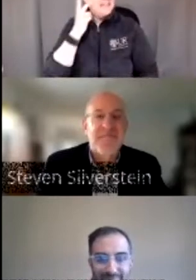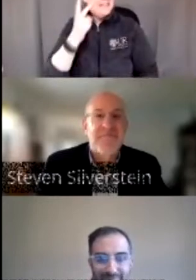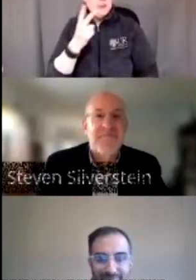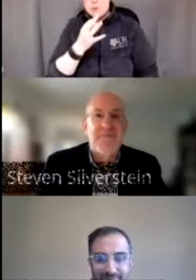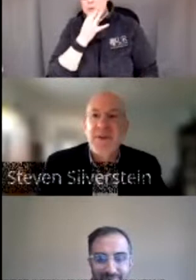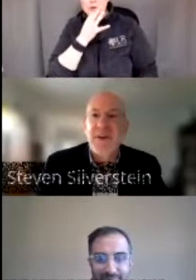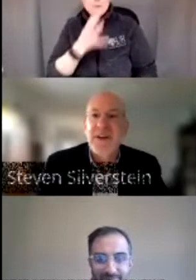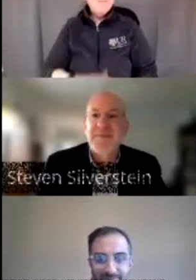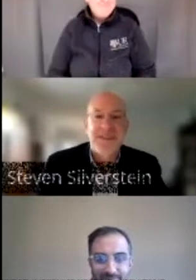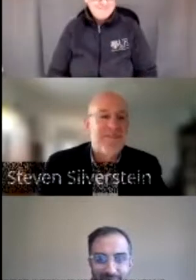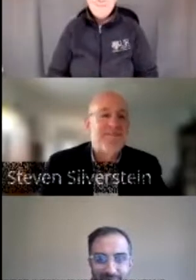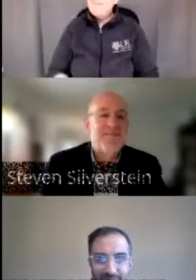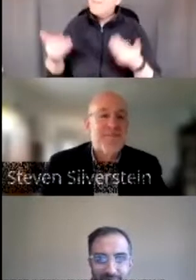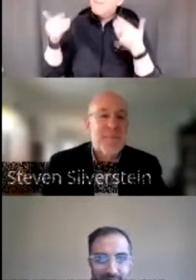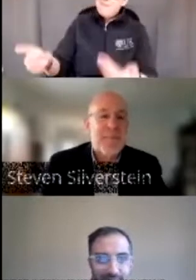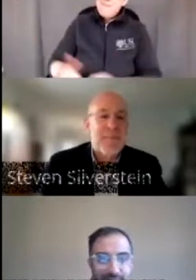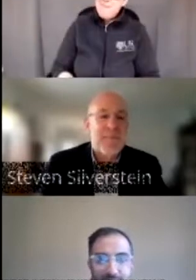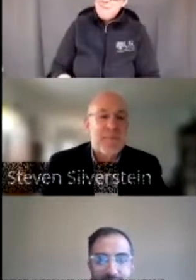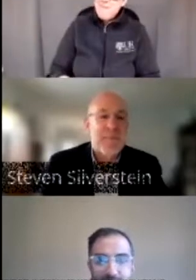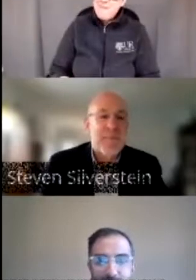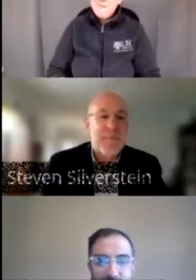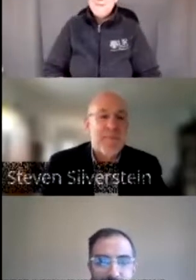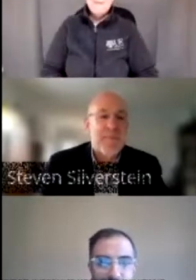presentation. Go ahead, please.